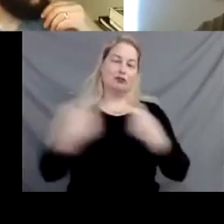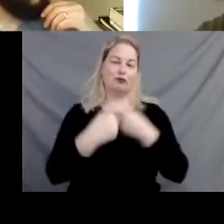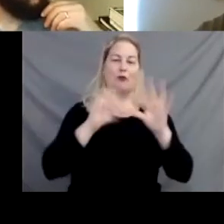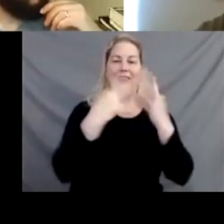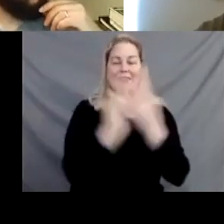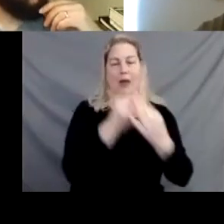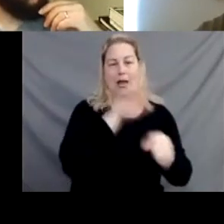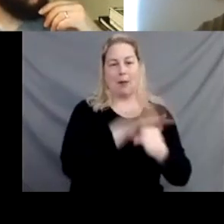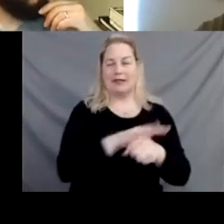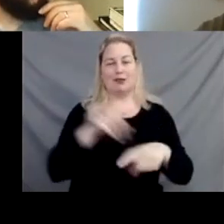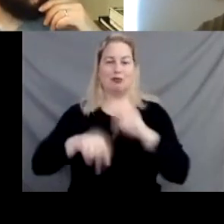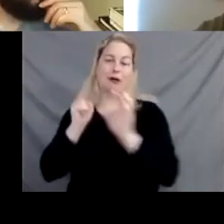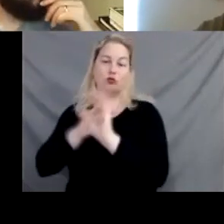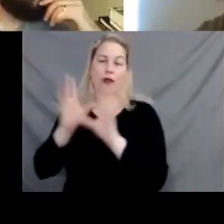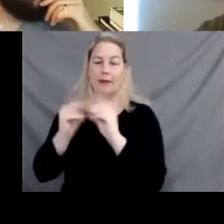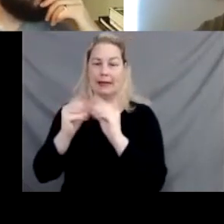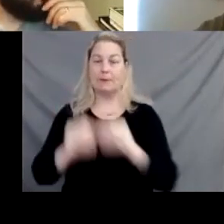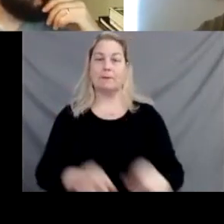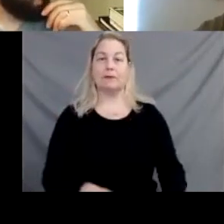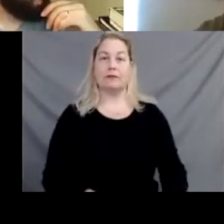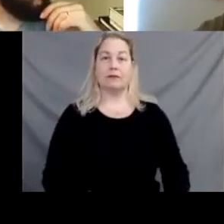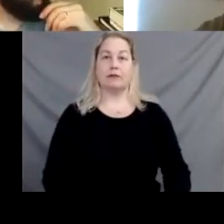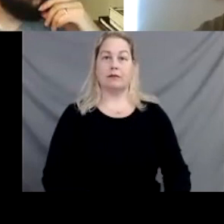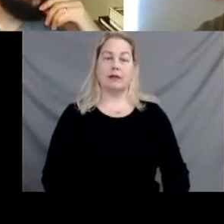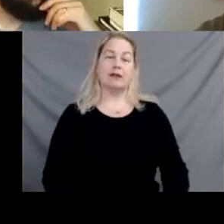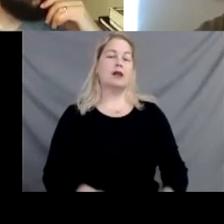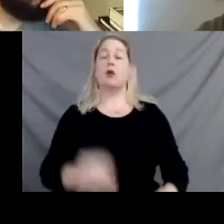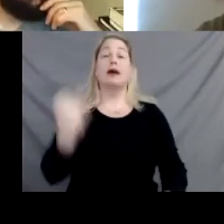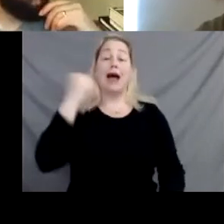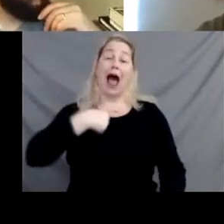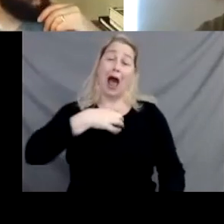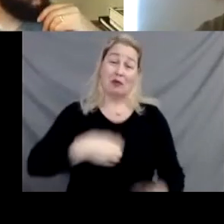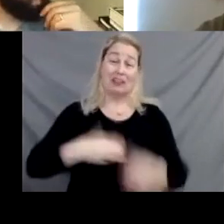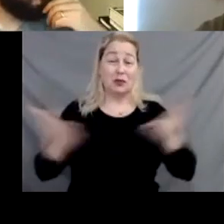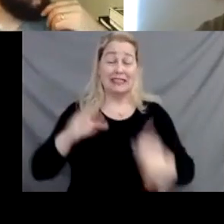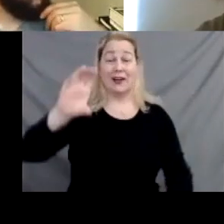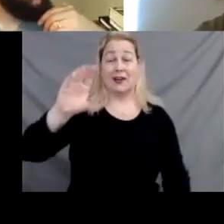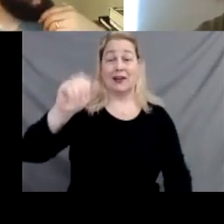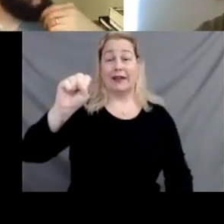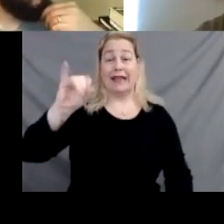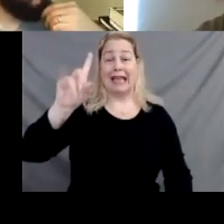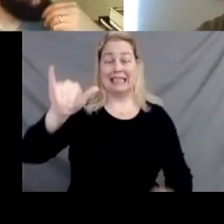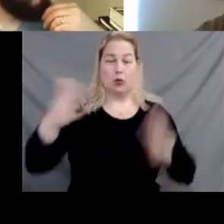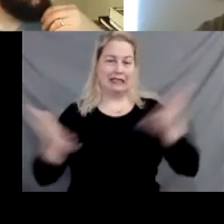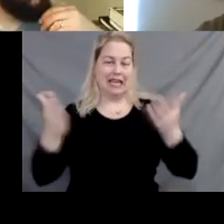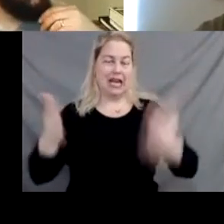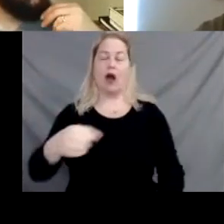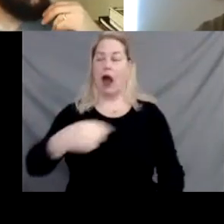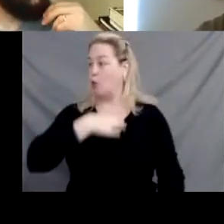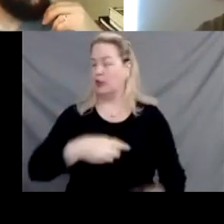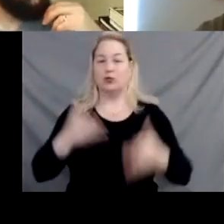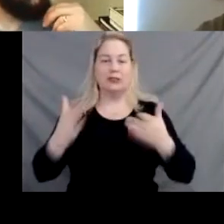Yeah, and instead of just only tasking her, I really want to thank her for all the work she's done in the background supporting this Stimulus